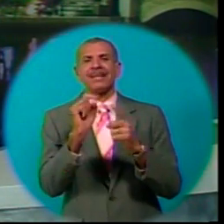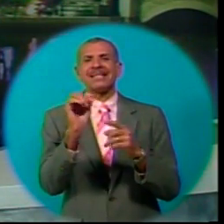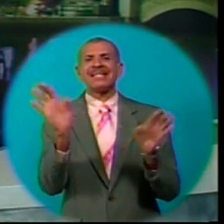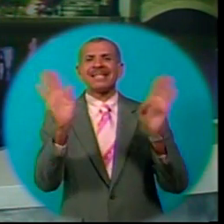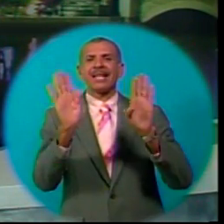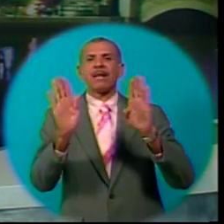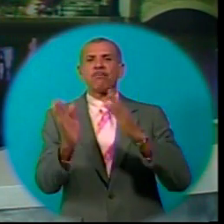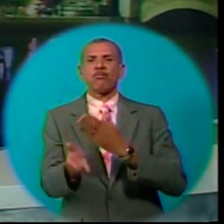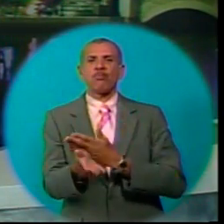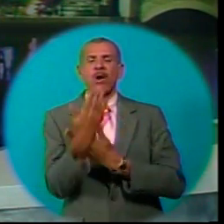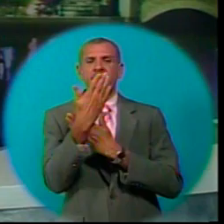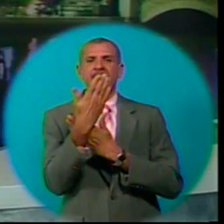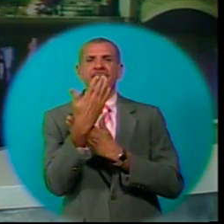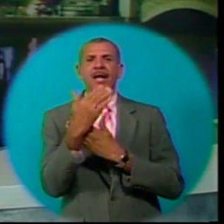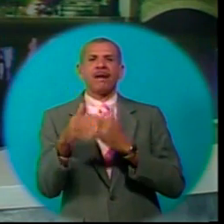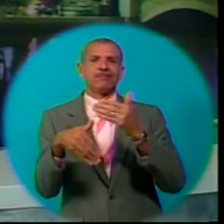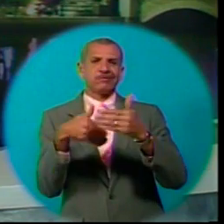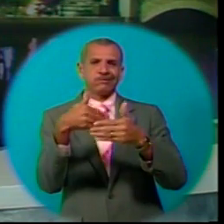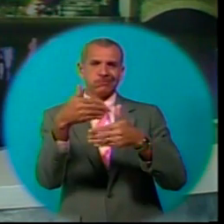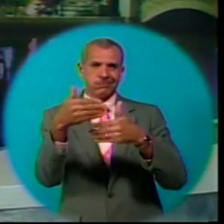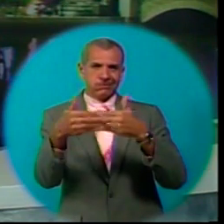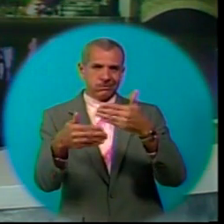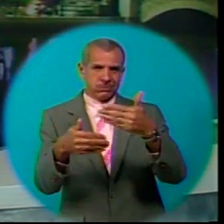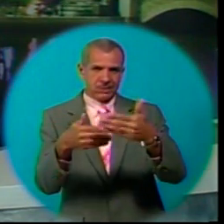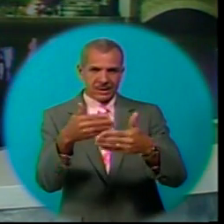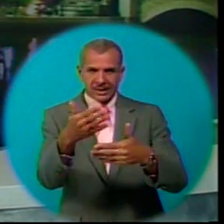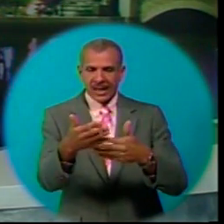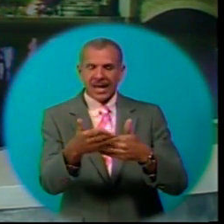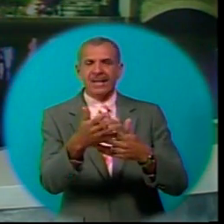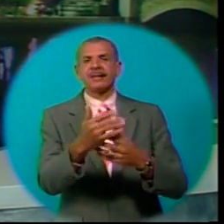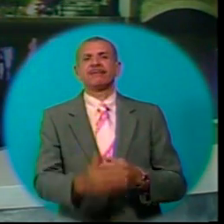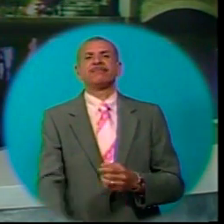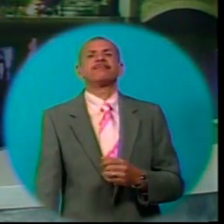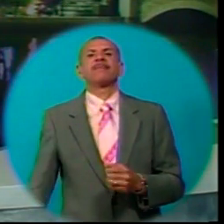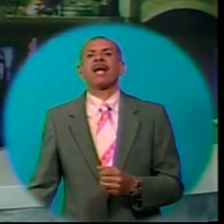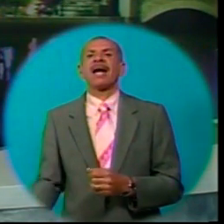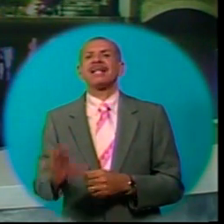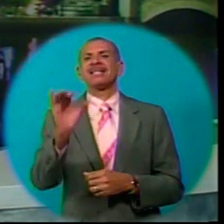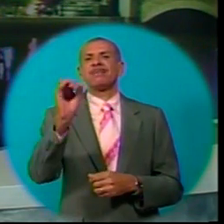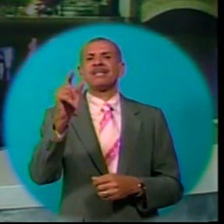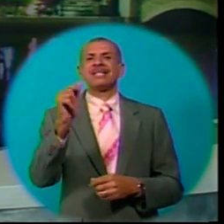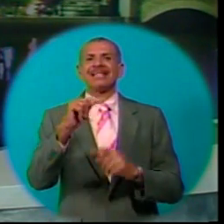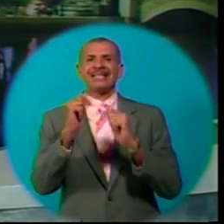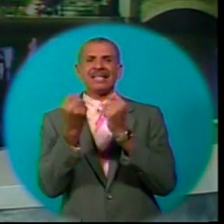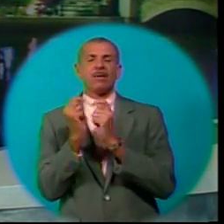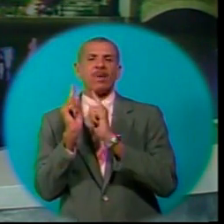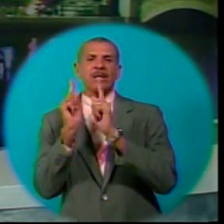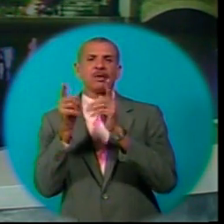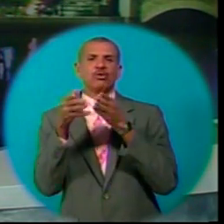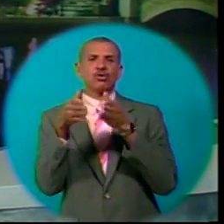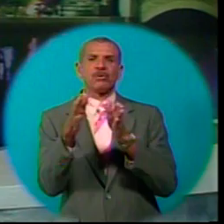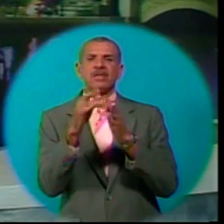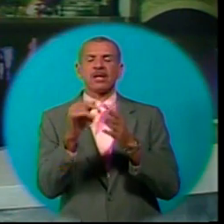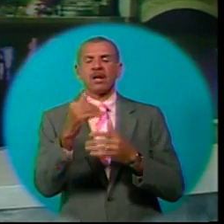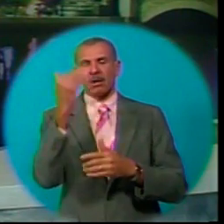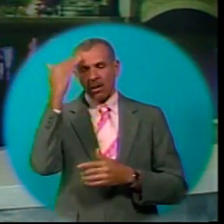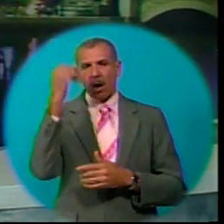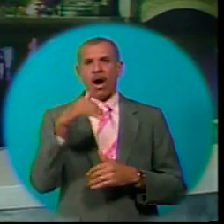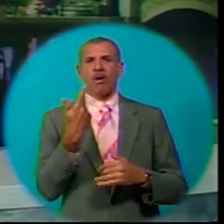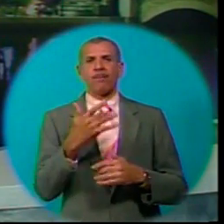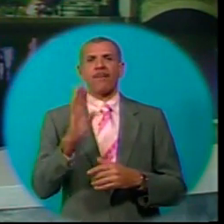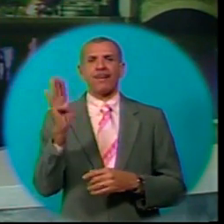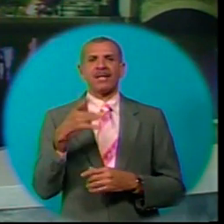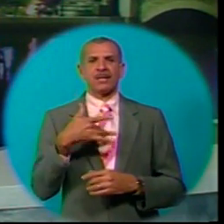Sunday morning and follow two recent breaches in security. A CBC team took to the streets to find out how Barbadians feel about the